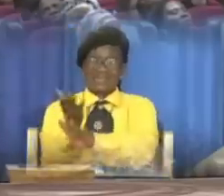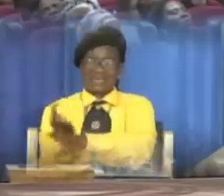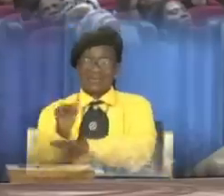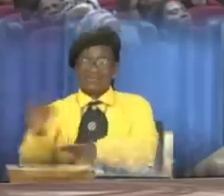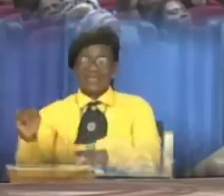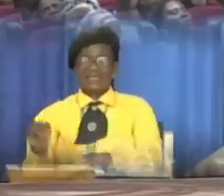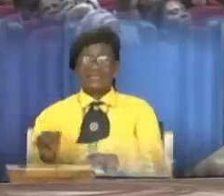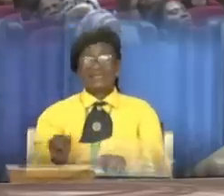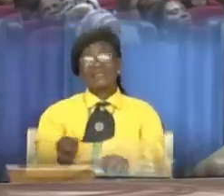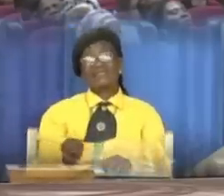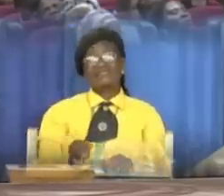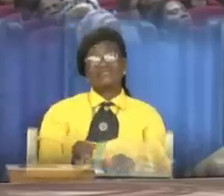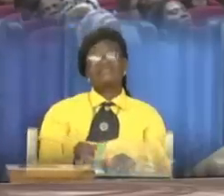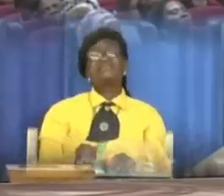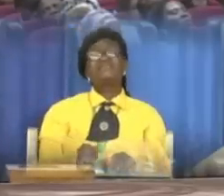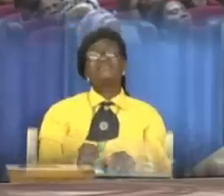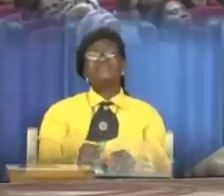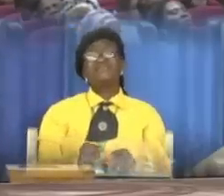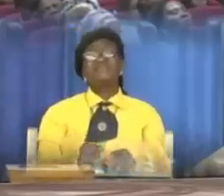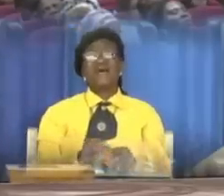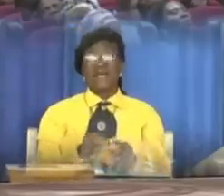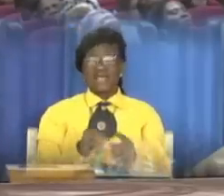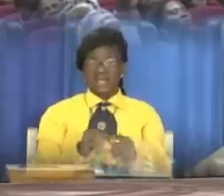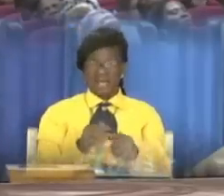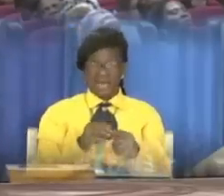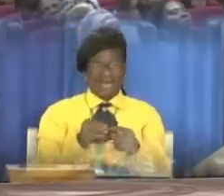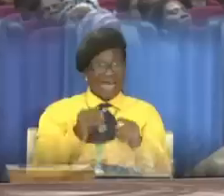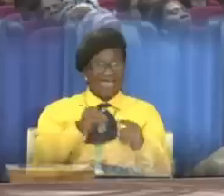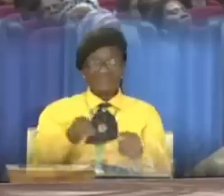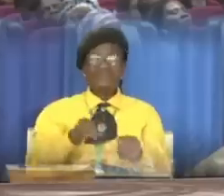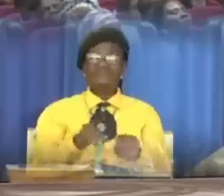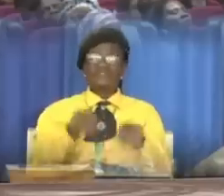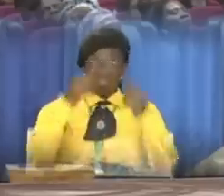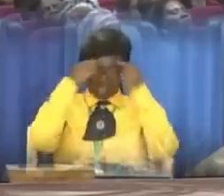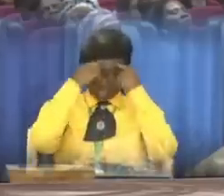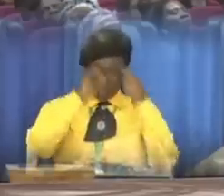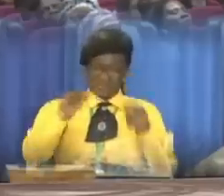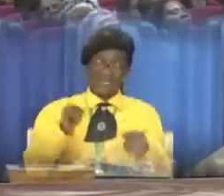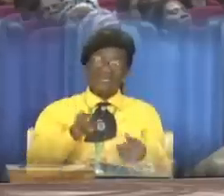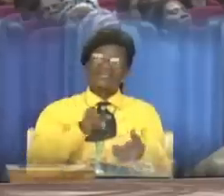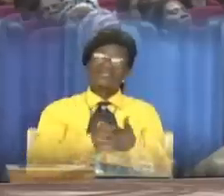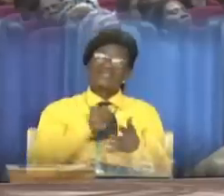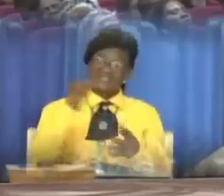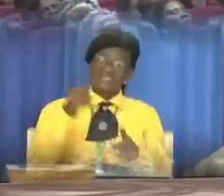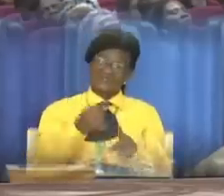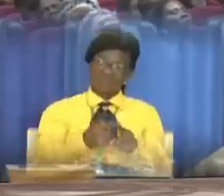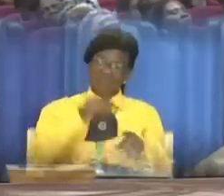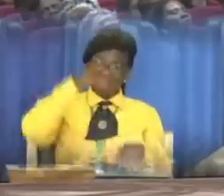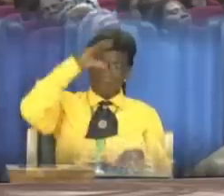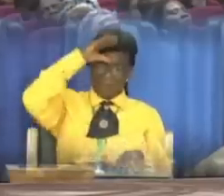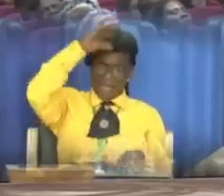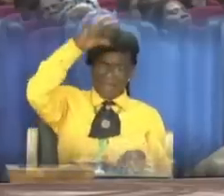or the plea aspect is concerned, it is from man to God.